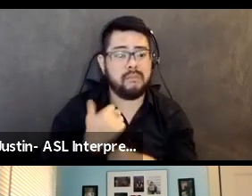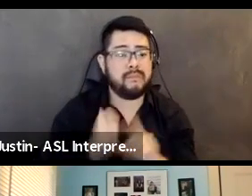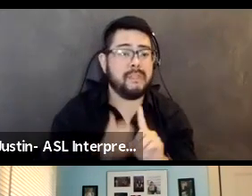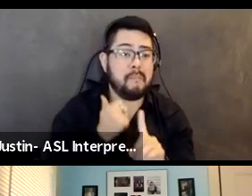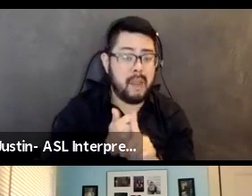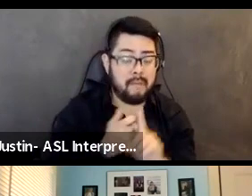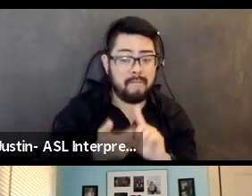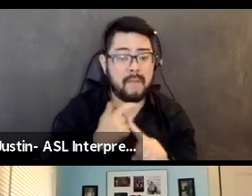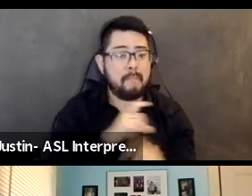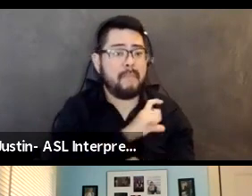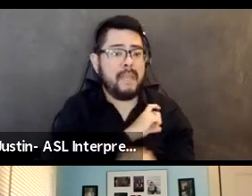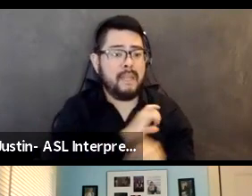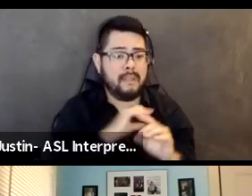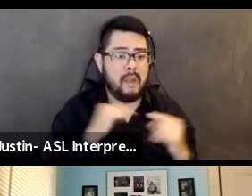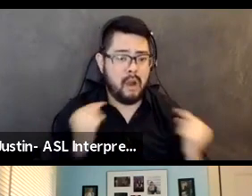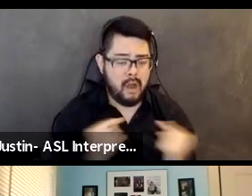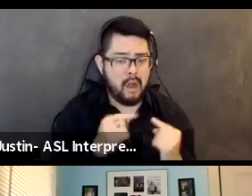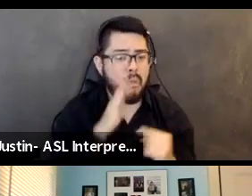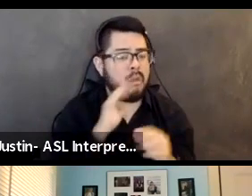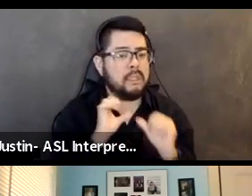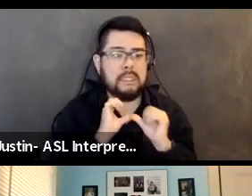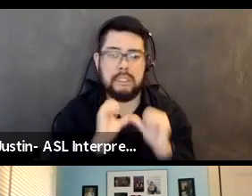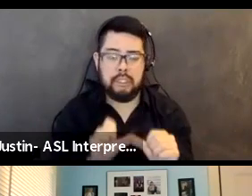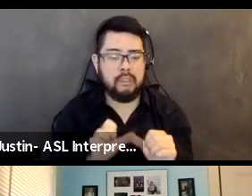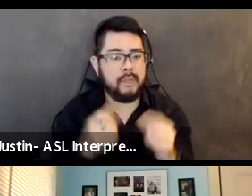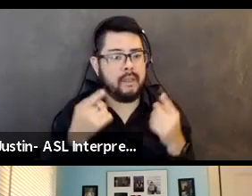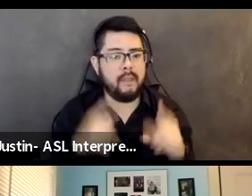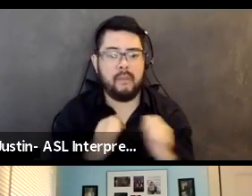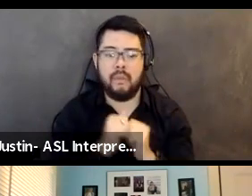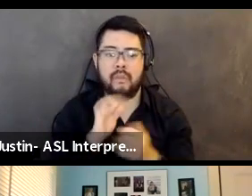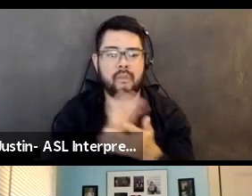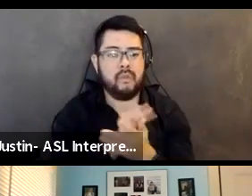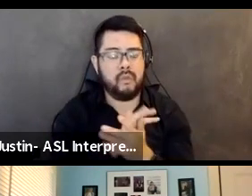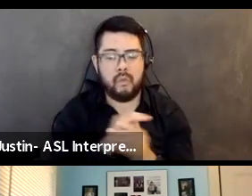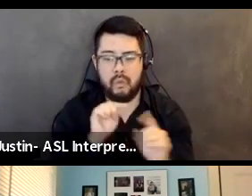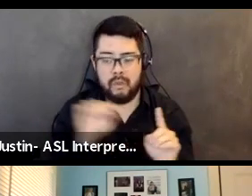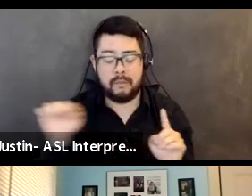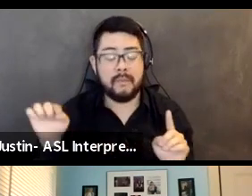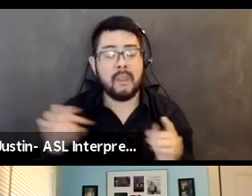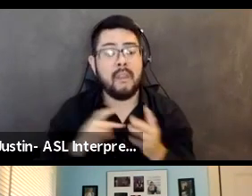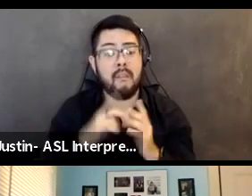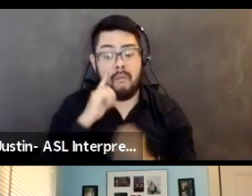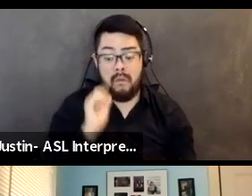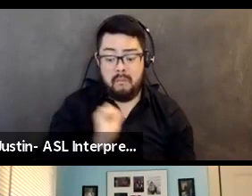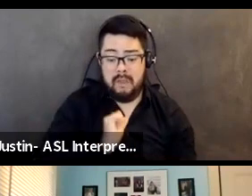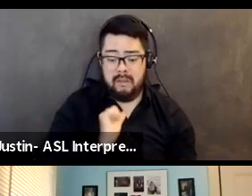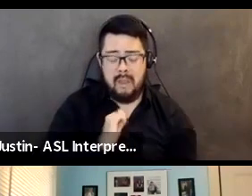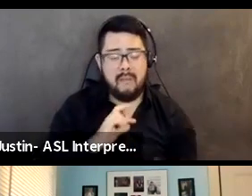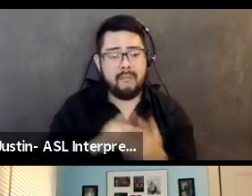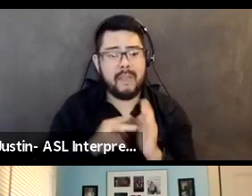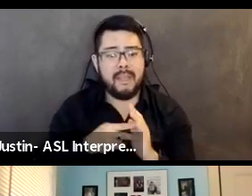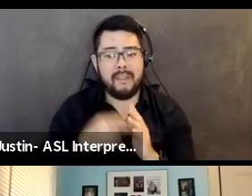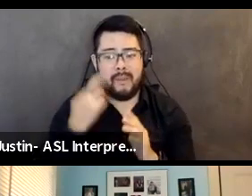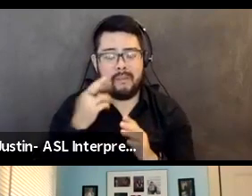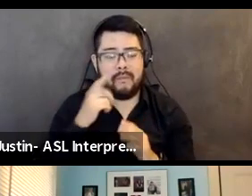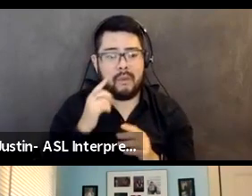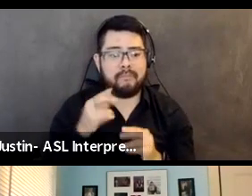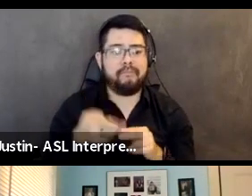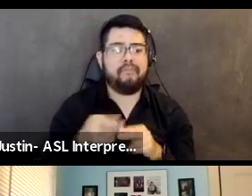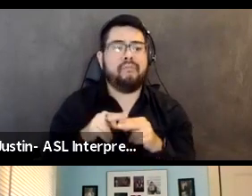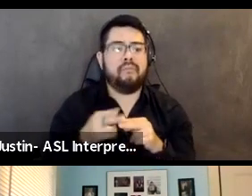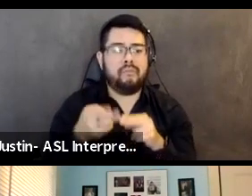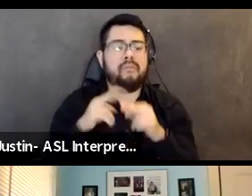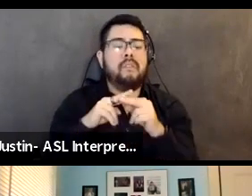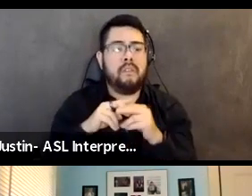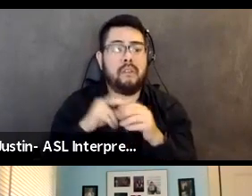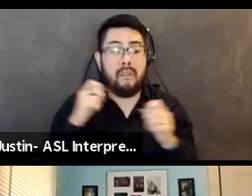continue to be more policed and criminalized in schools proportionally and to me this is why these incremental reforms and incremental reforms of